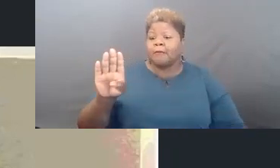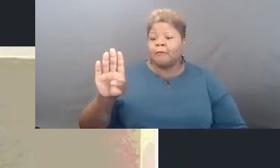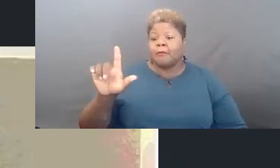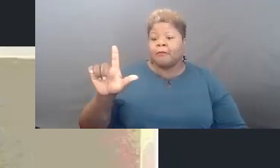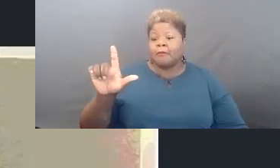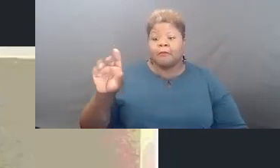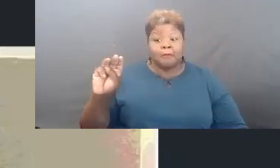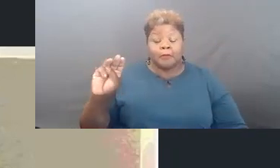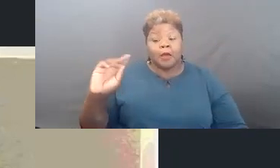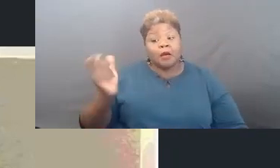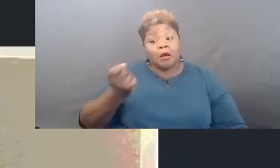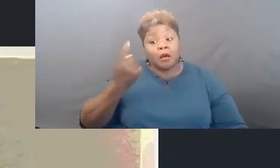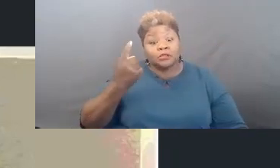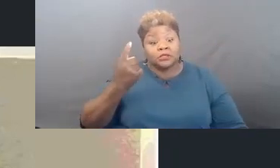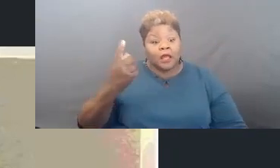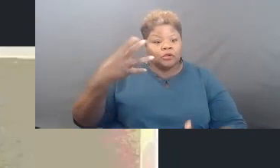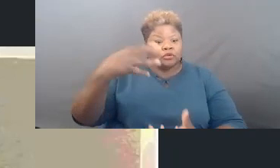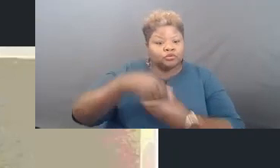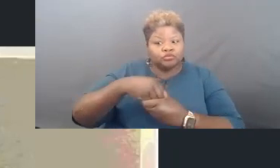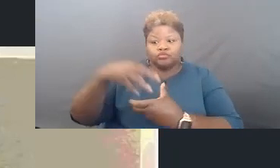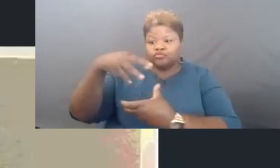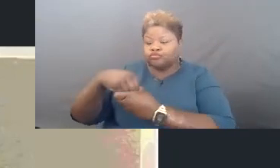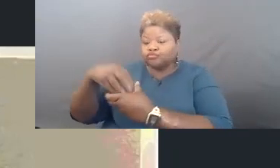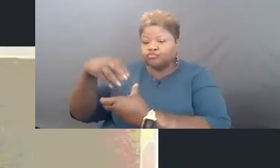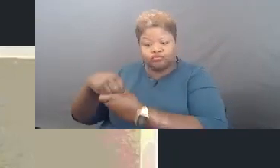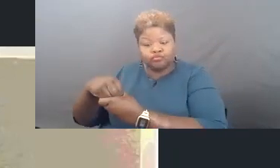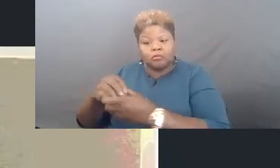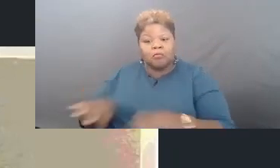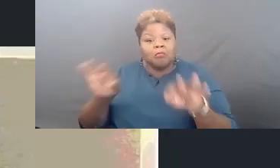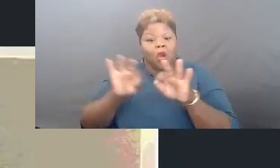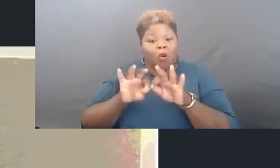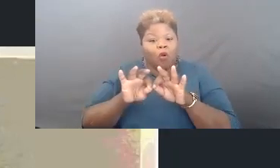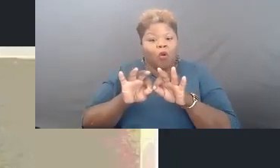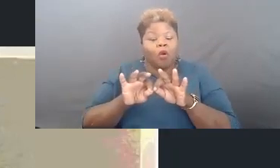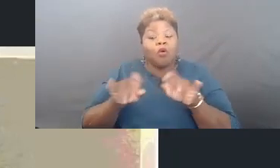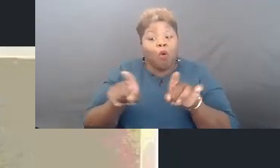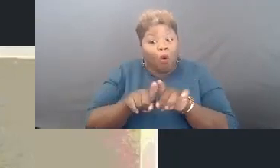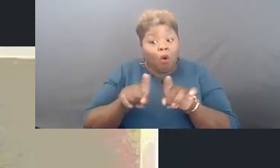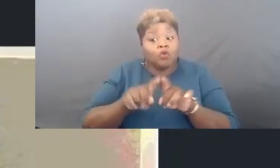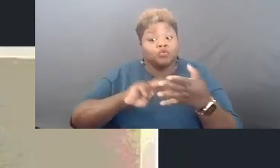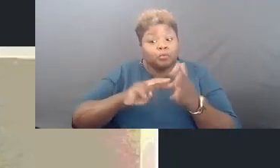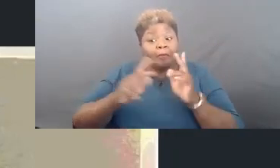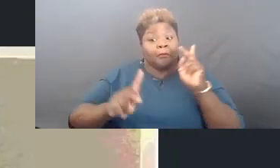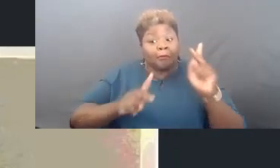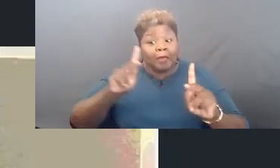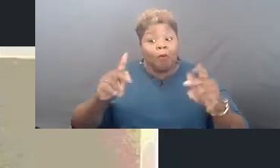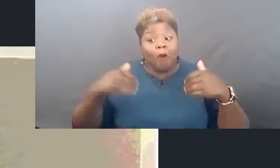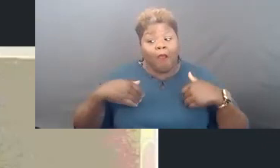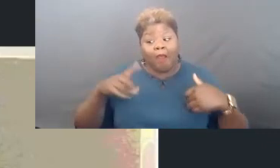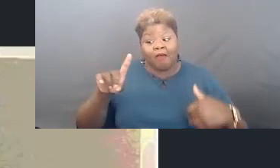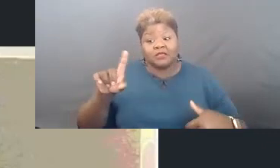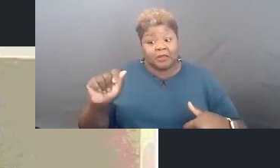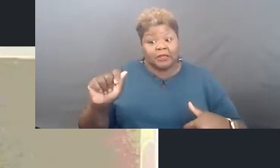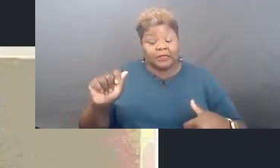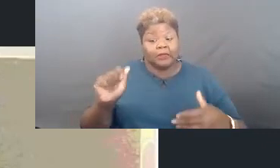understand the need to be inclusive and understand the need to include individuals with disabilities in